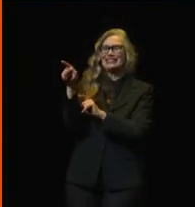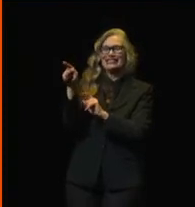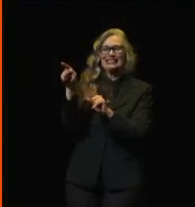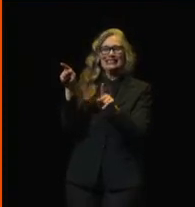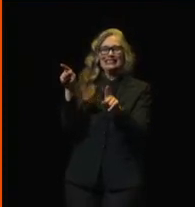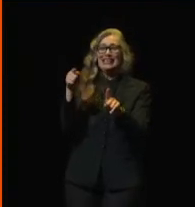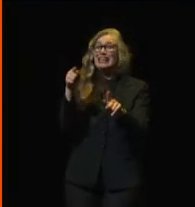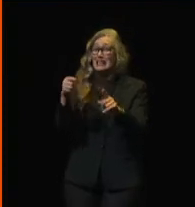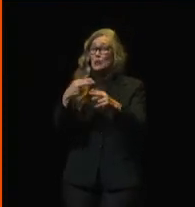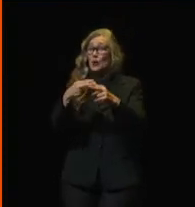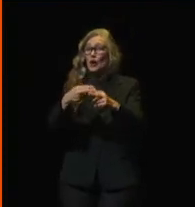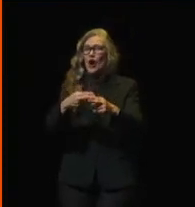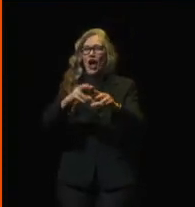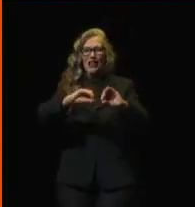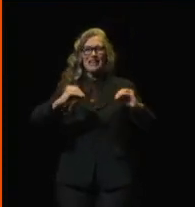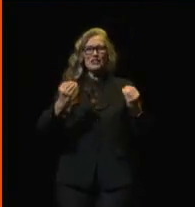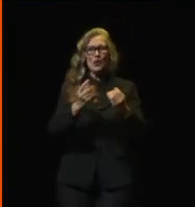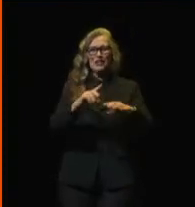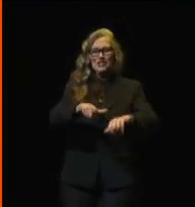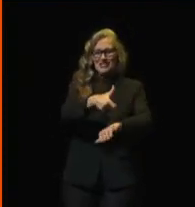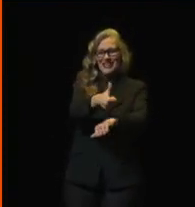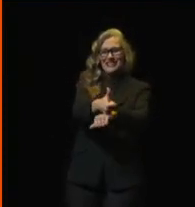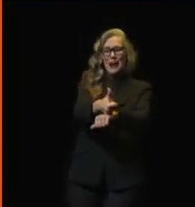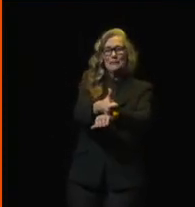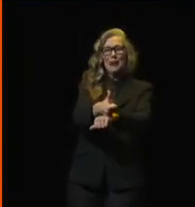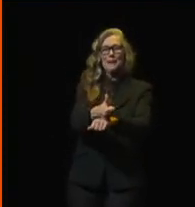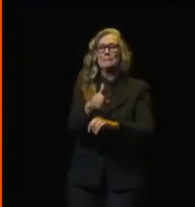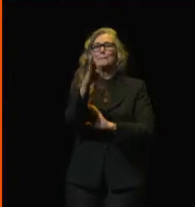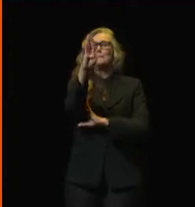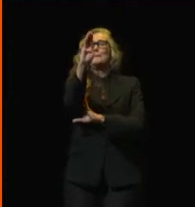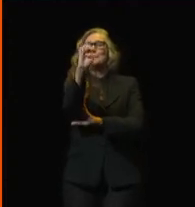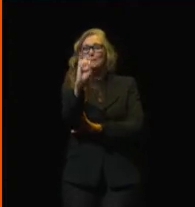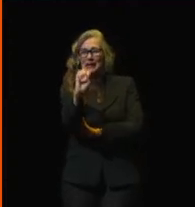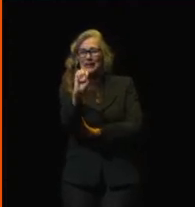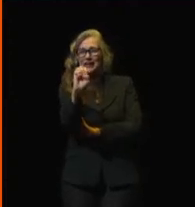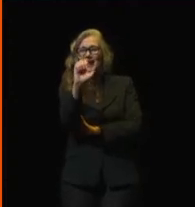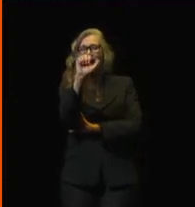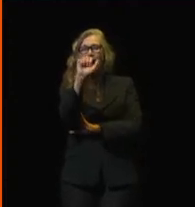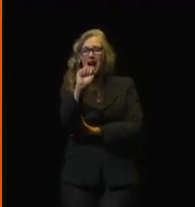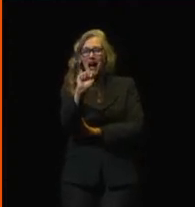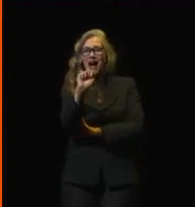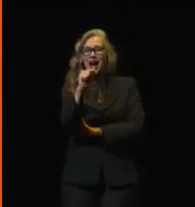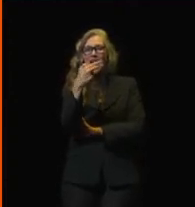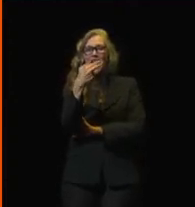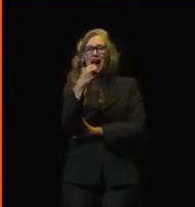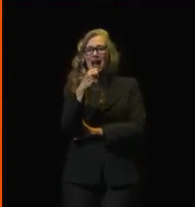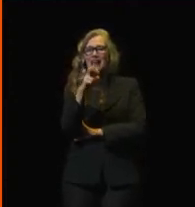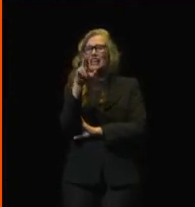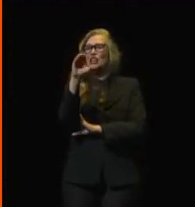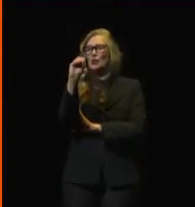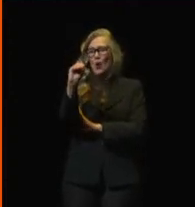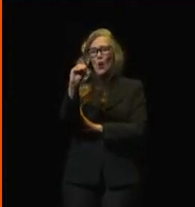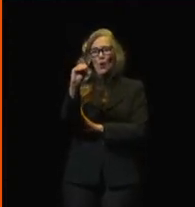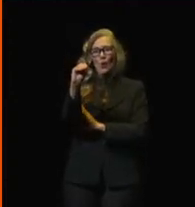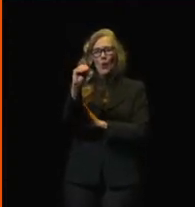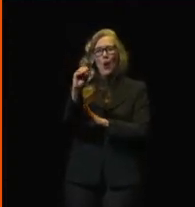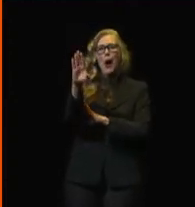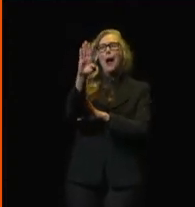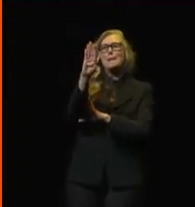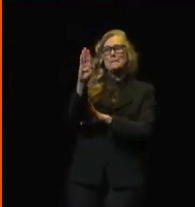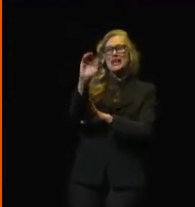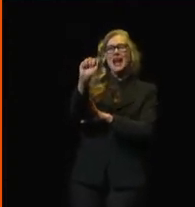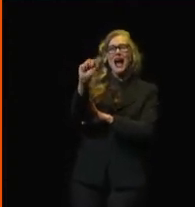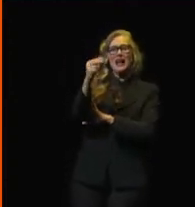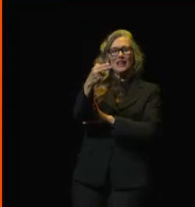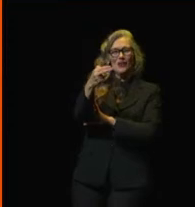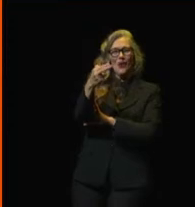Hero, because he knew that we all have a capacity to transform despair into hope